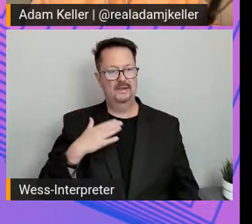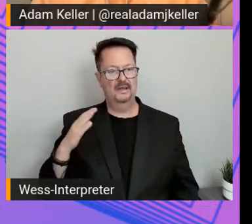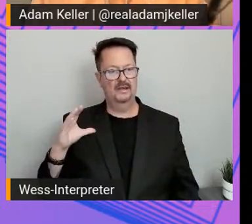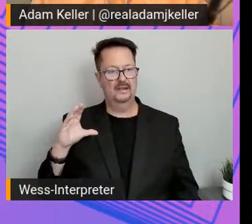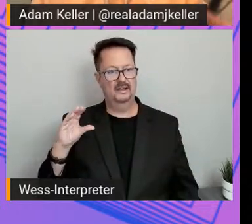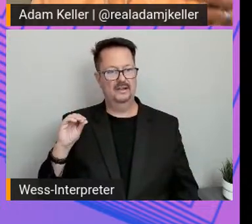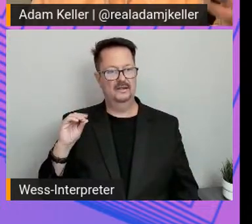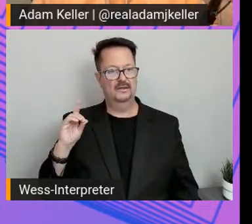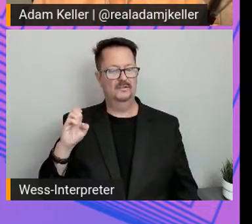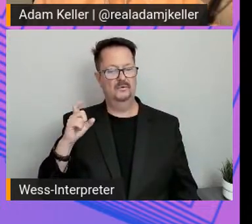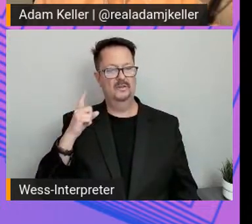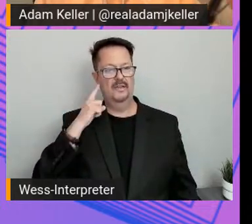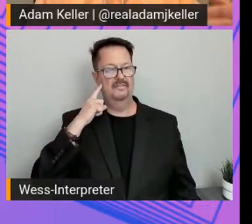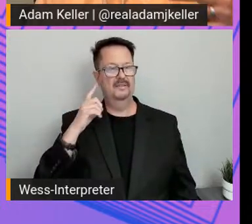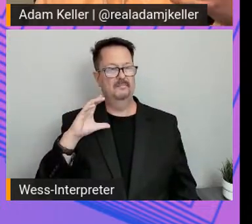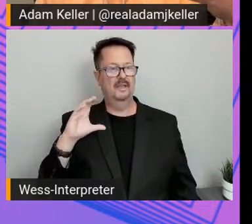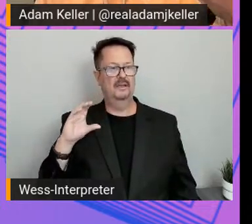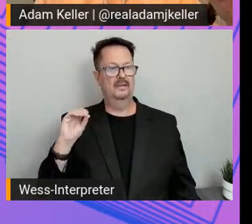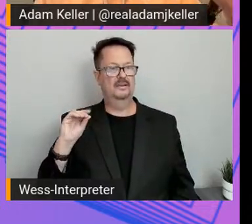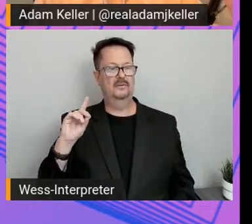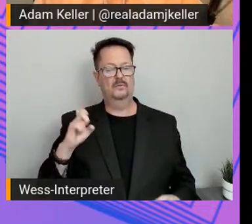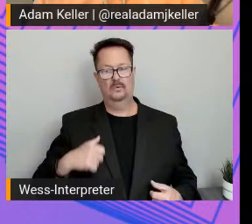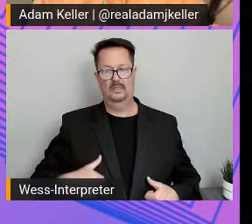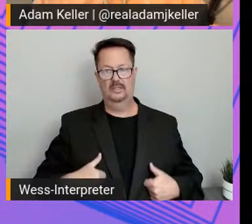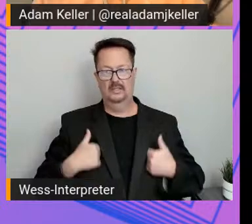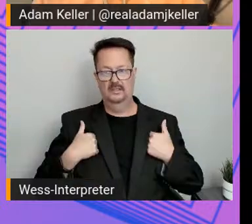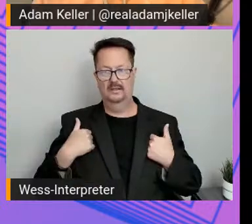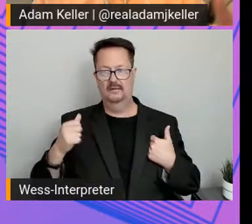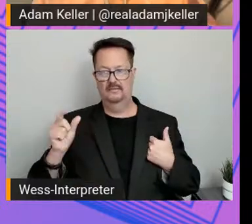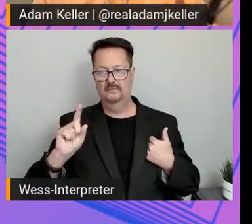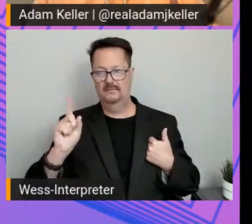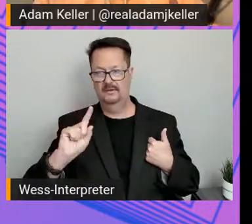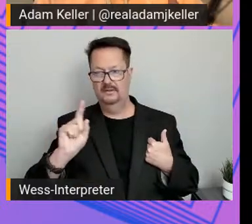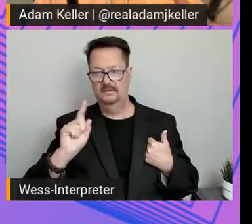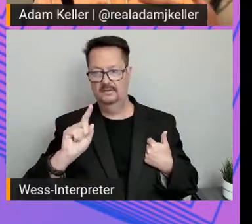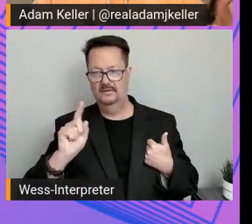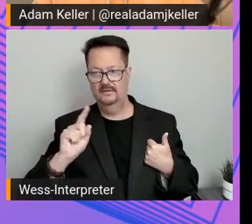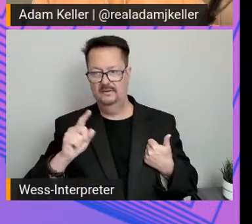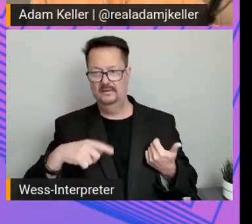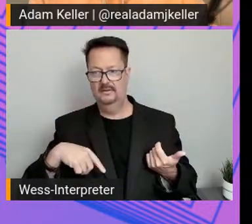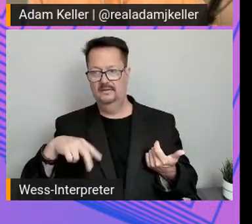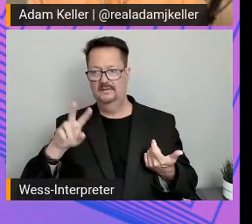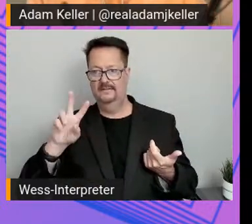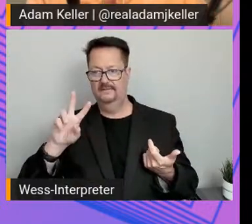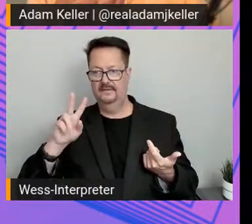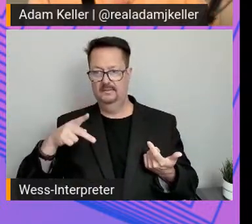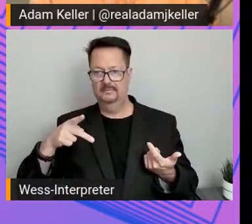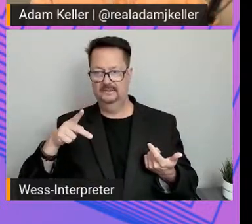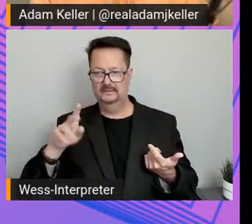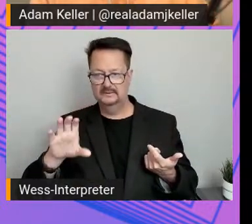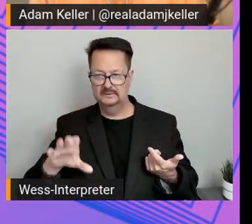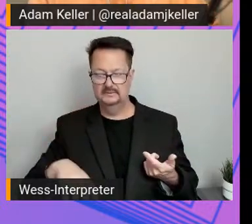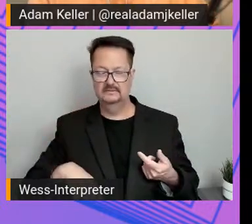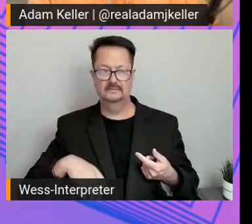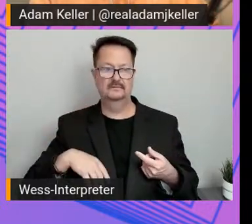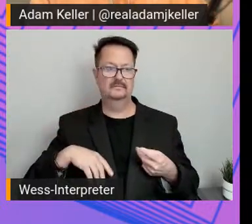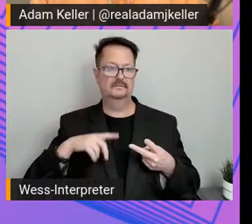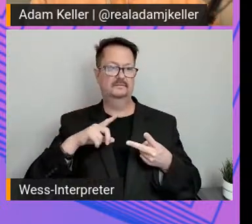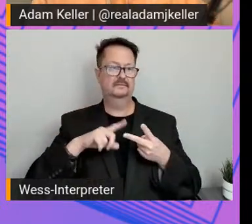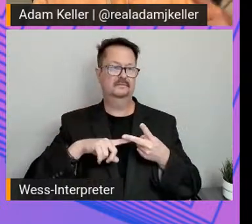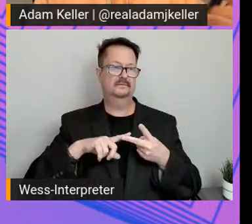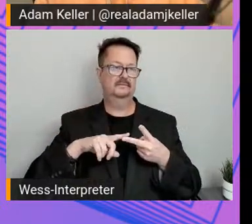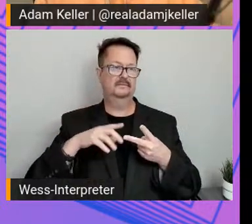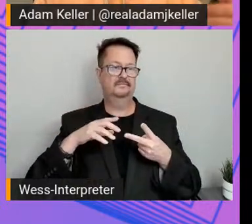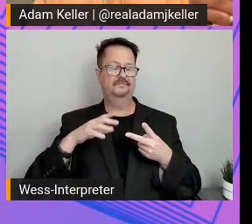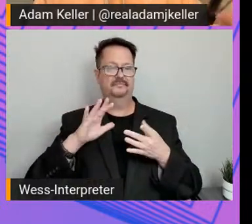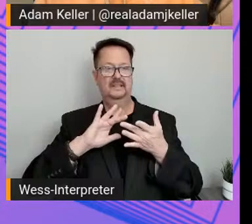going to live. So what's that network look like? It has to live in a VPC. If I build a VPC, I need to think about internet gateways, NAT